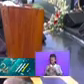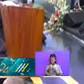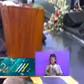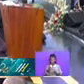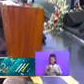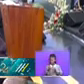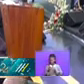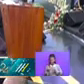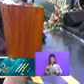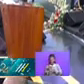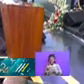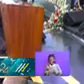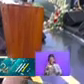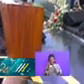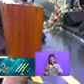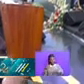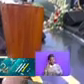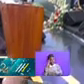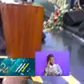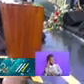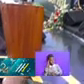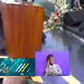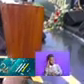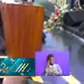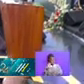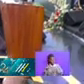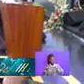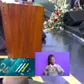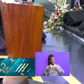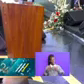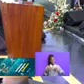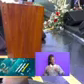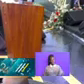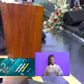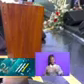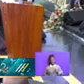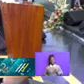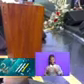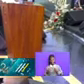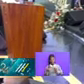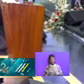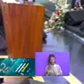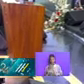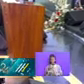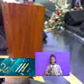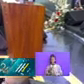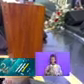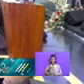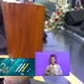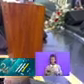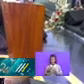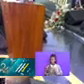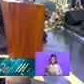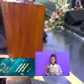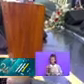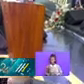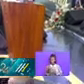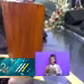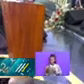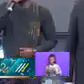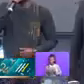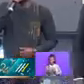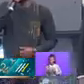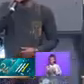too because if you are the reason you are receiving healing if you are a man if you have a low